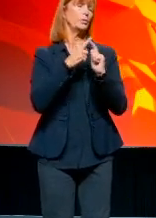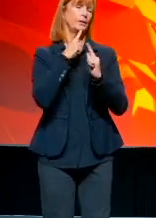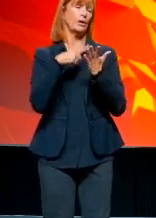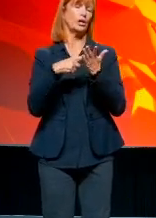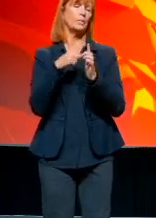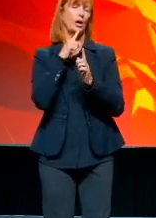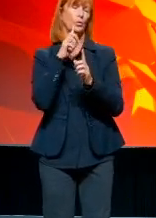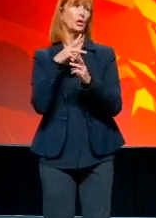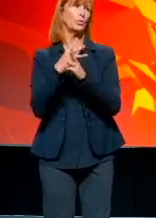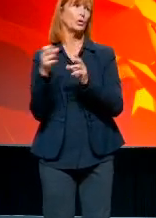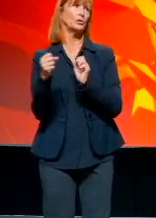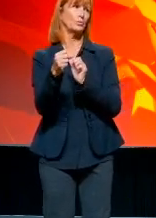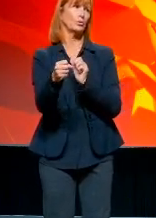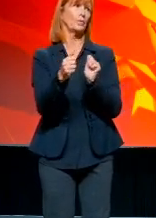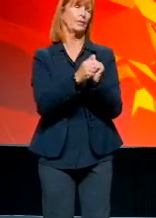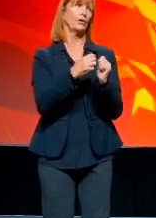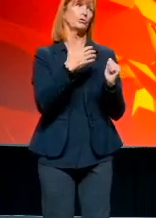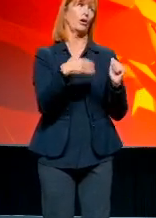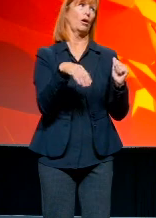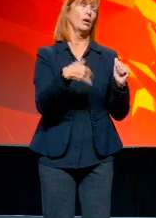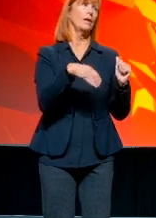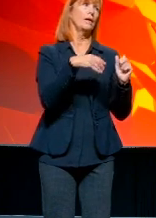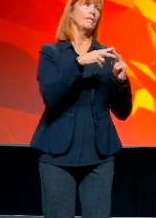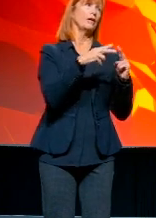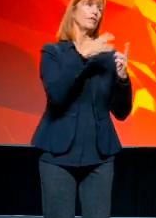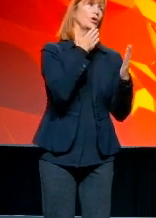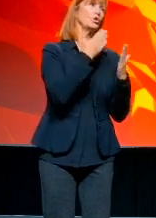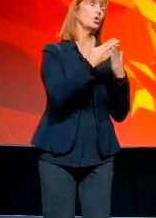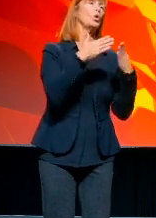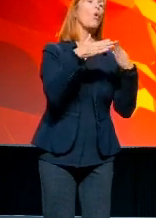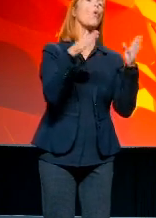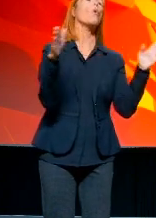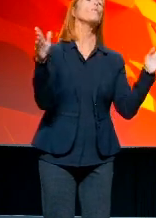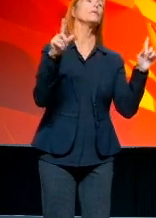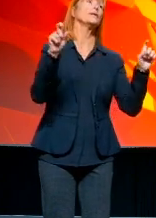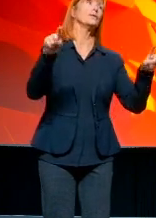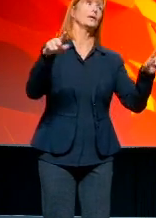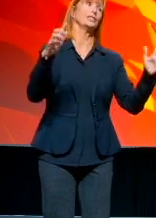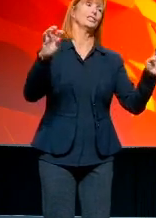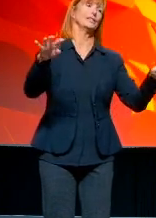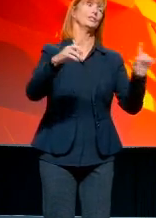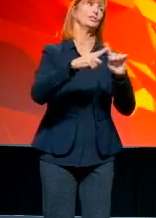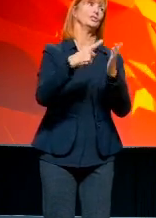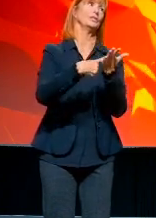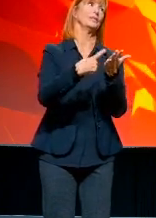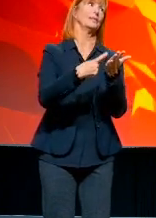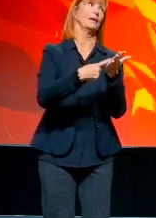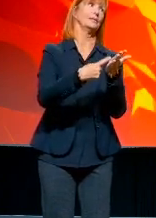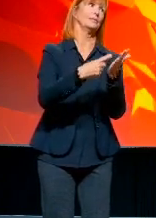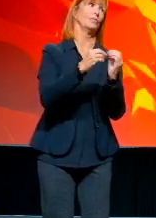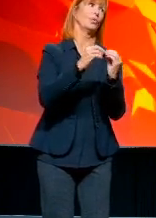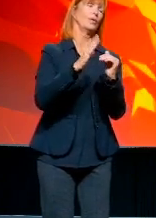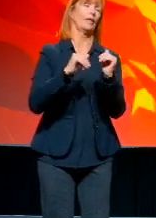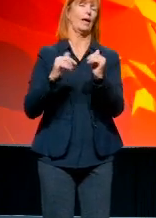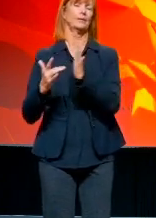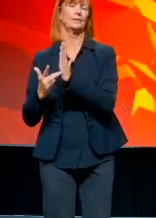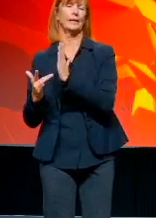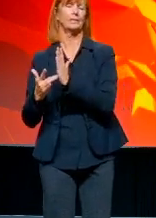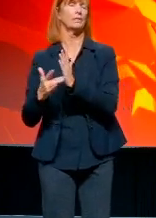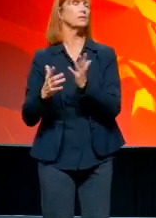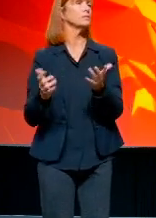I think these are the like, very good open questions to explore. So in addition to the technical questions that we're investigating.